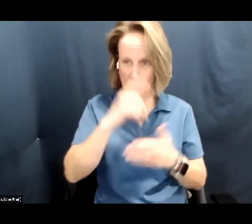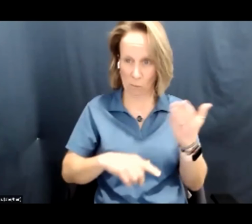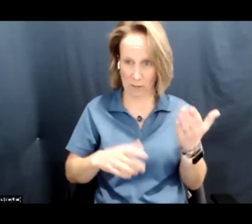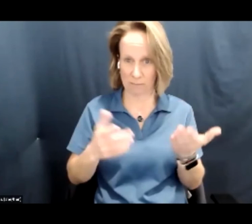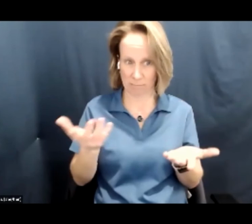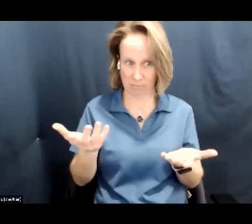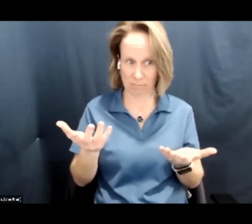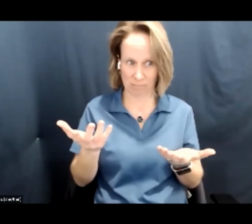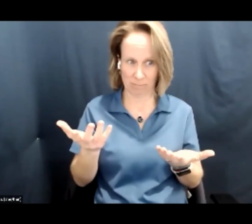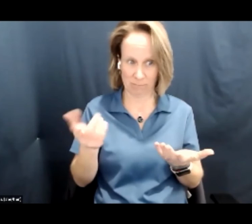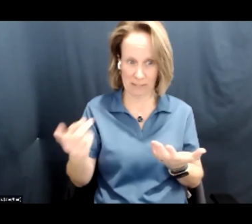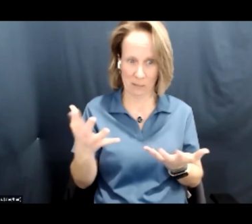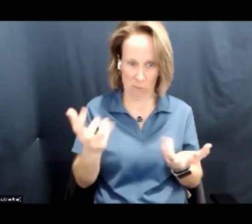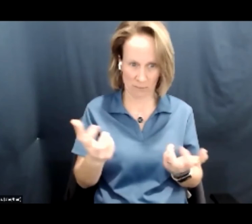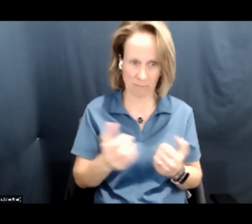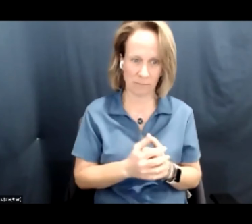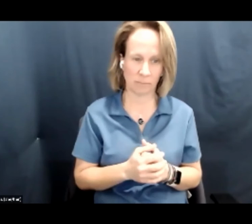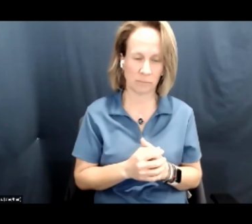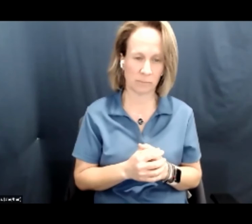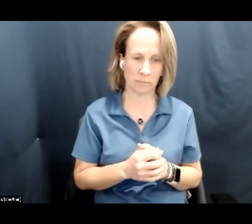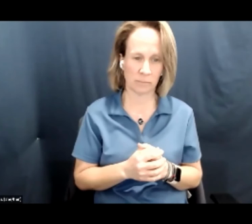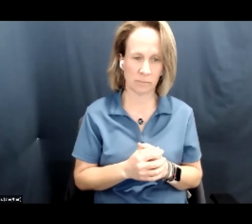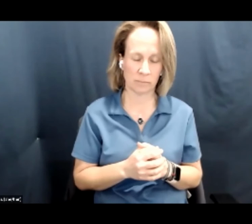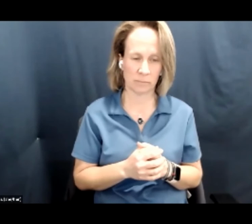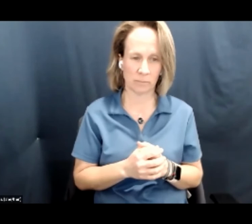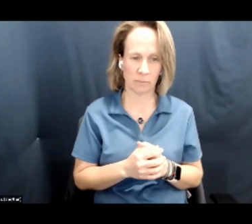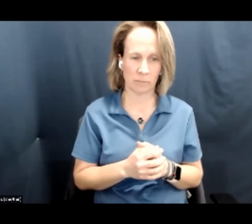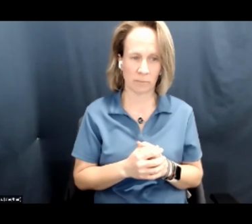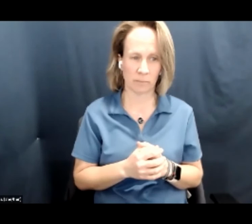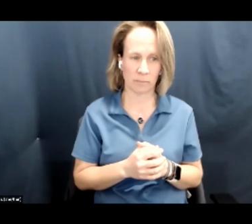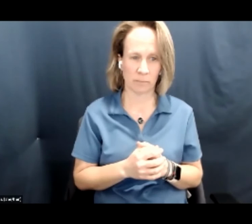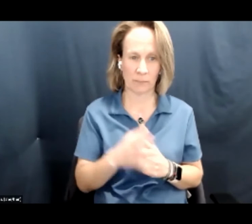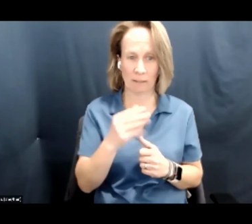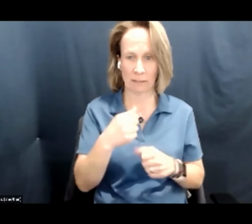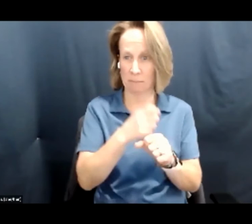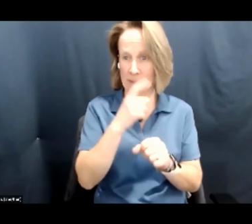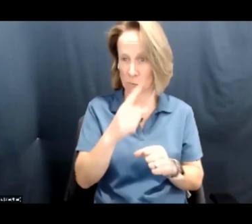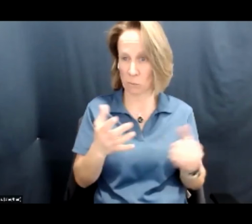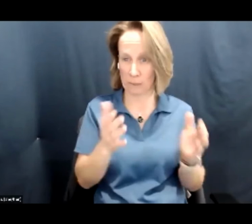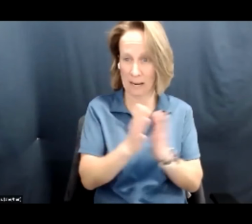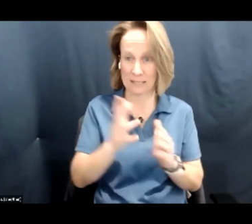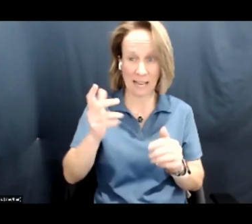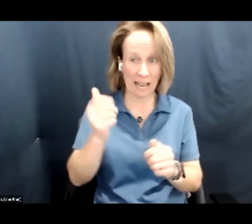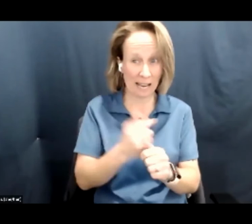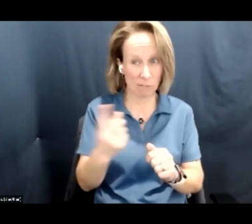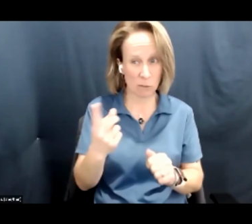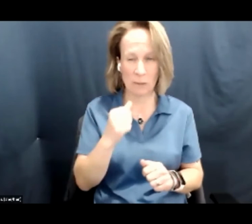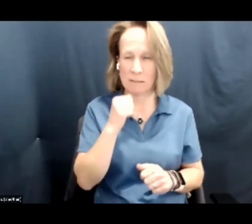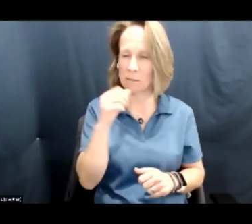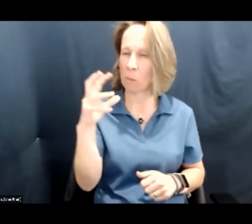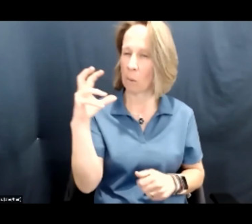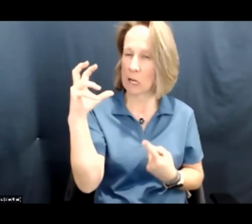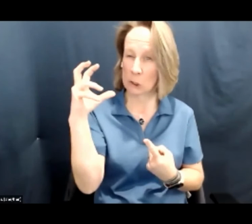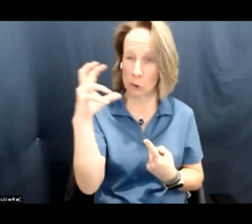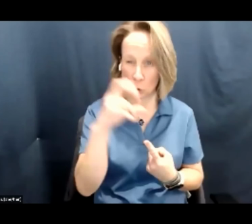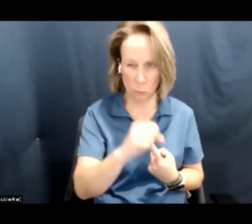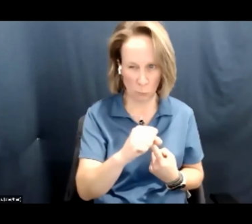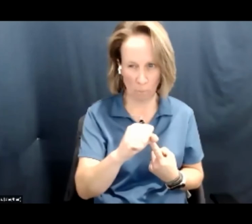And we also want to make sure we're asking everyone, right? We cannot assume that